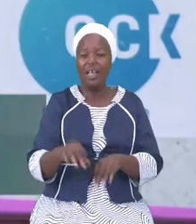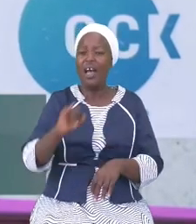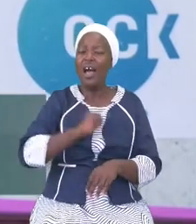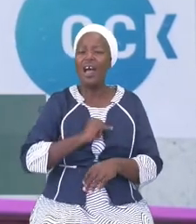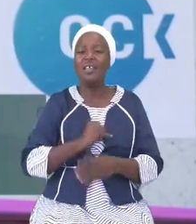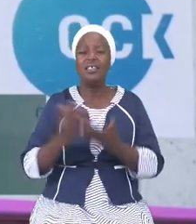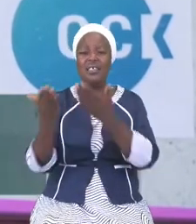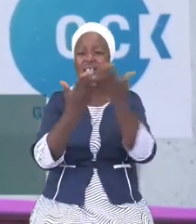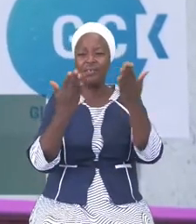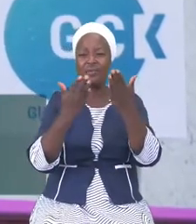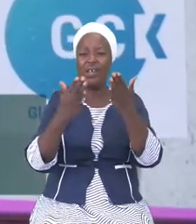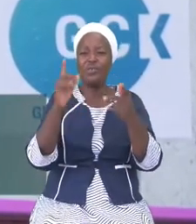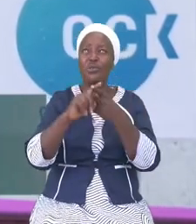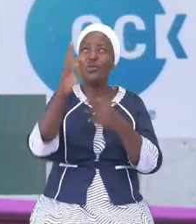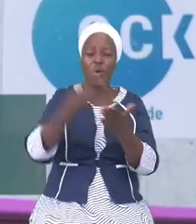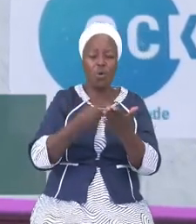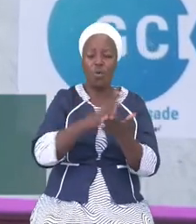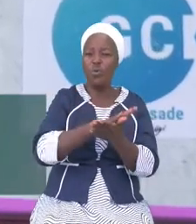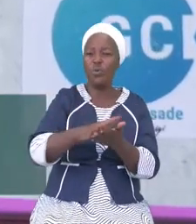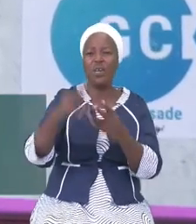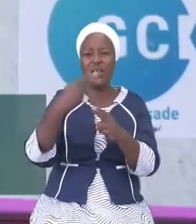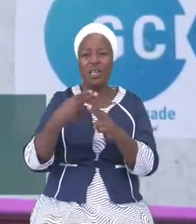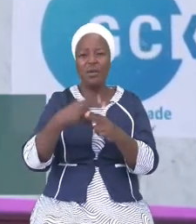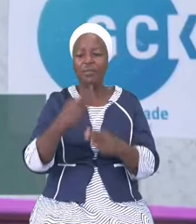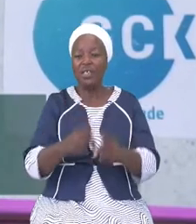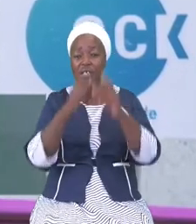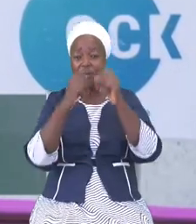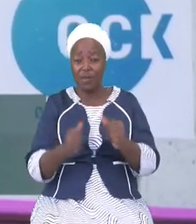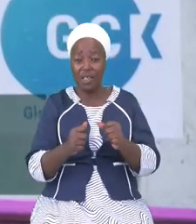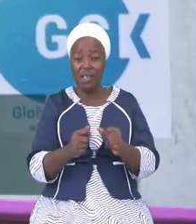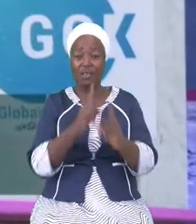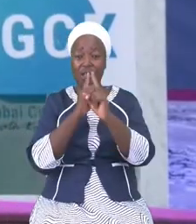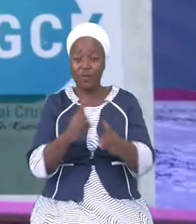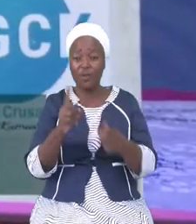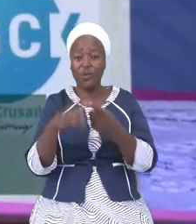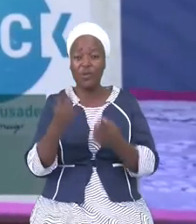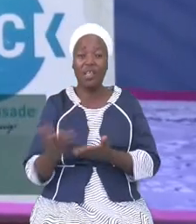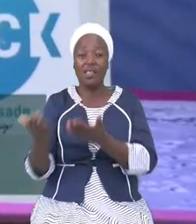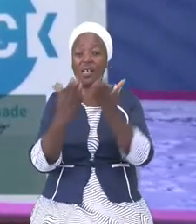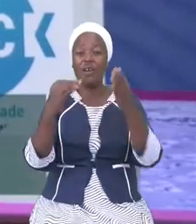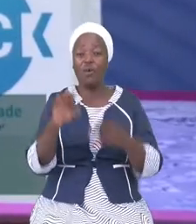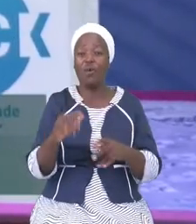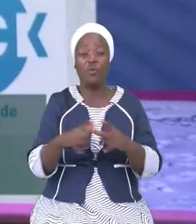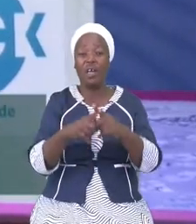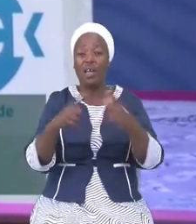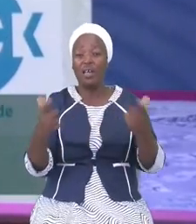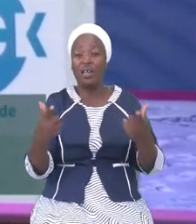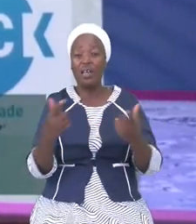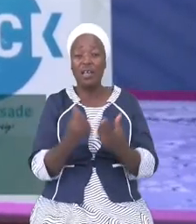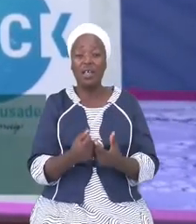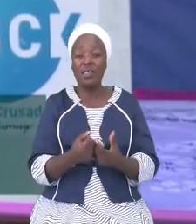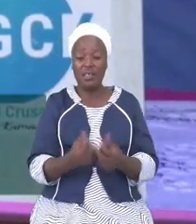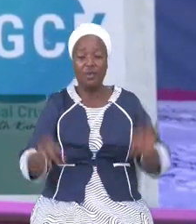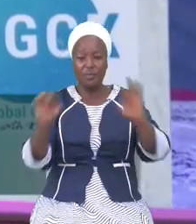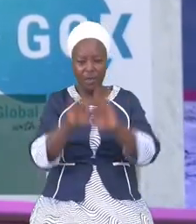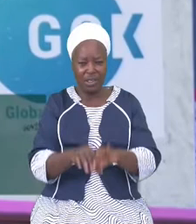your holy name. The spontaneous response to the sacrifice of preeminent value. Number two,